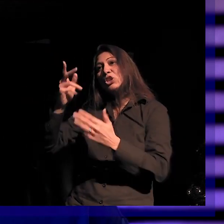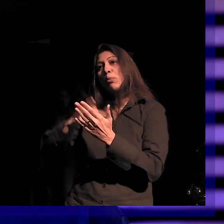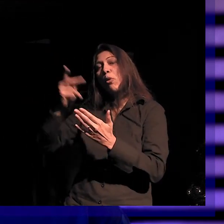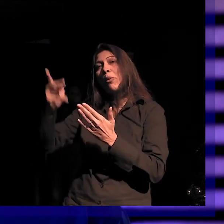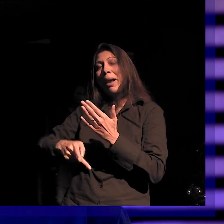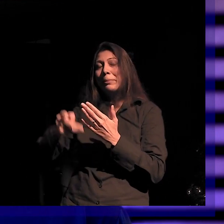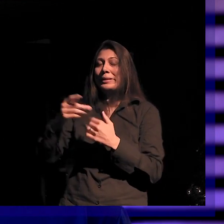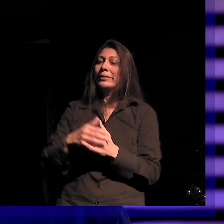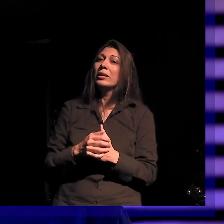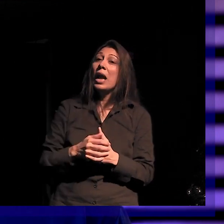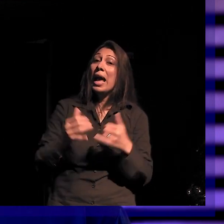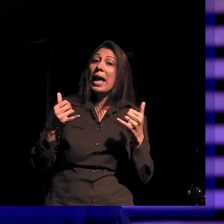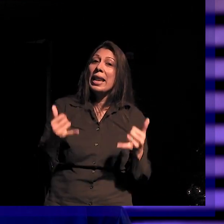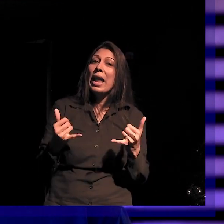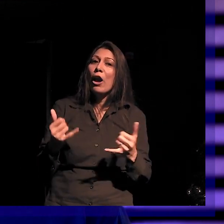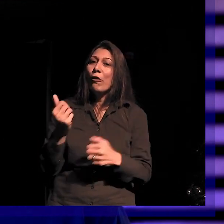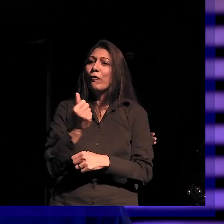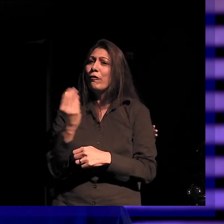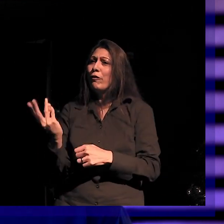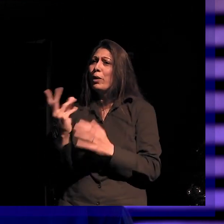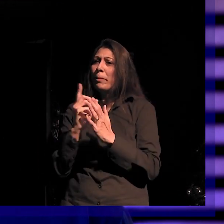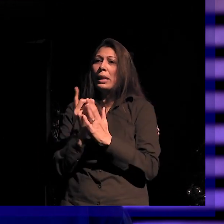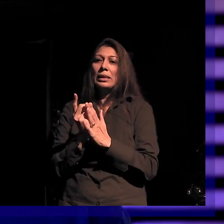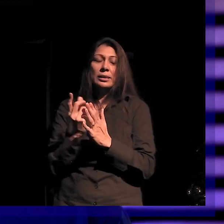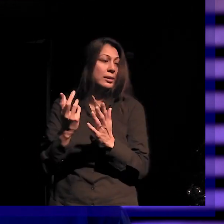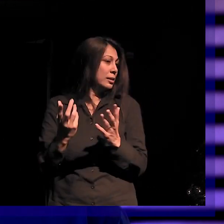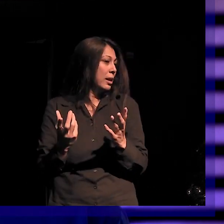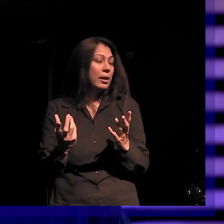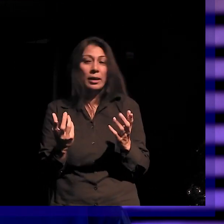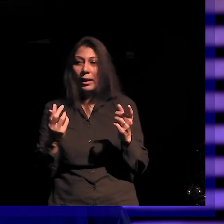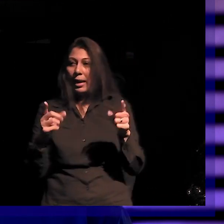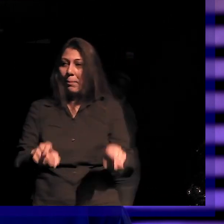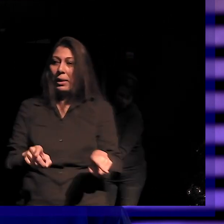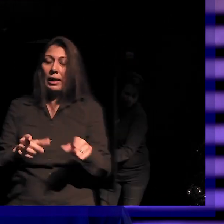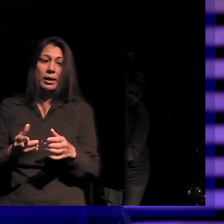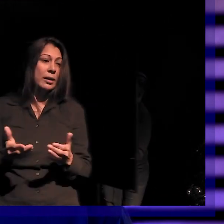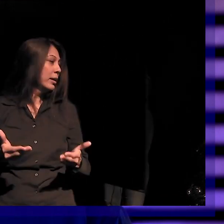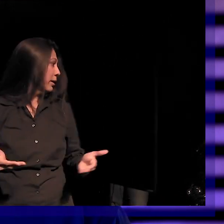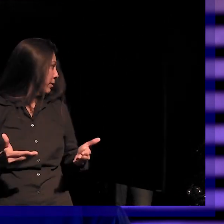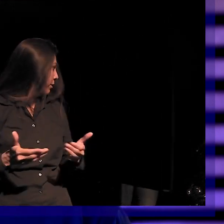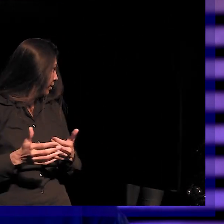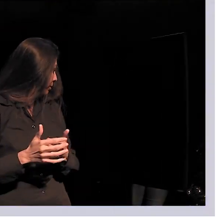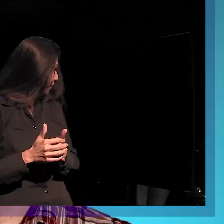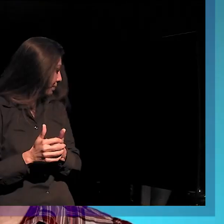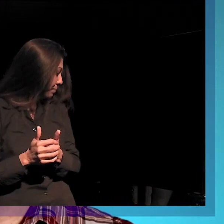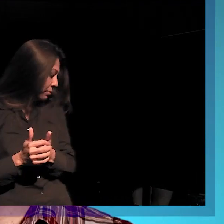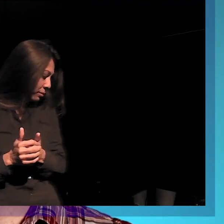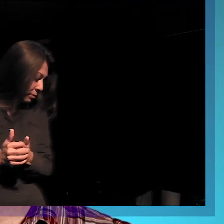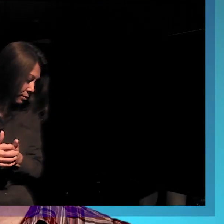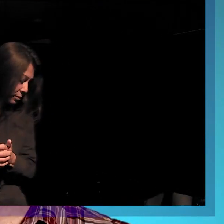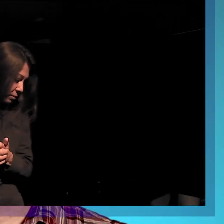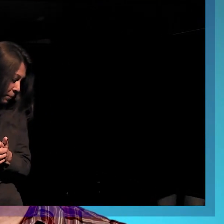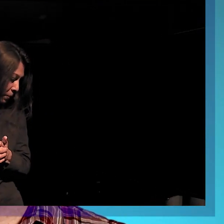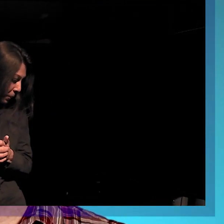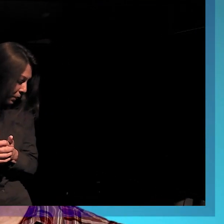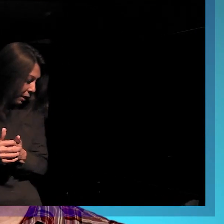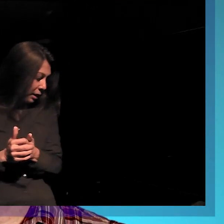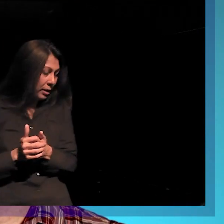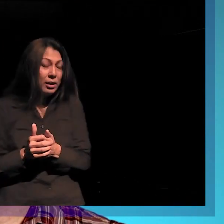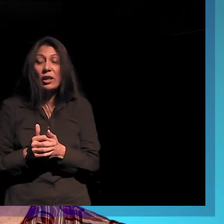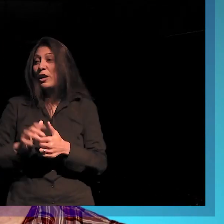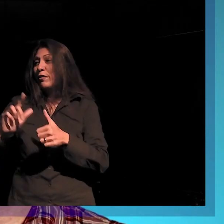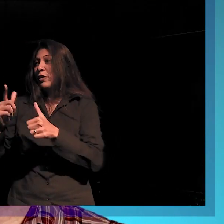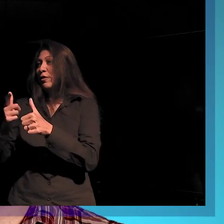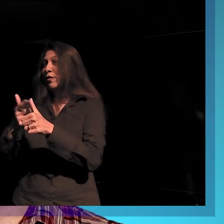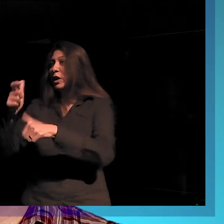vineyardcincinnati.com/program. Right now, we want to take just a few minutes to let you know what's going on right here at the Vineyard. For the first time in the